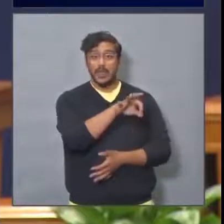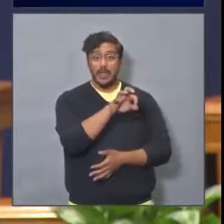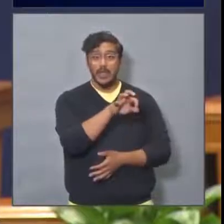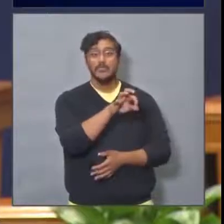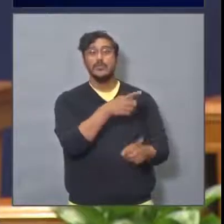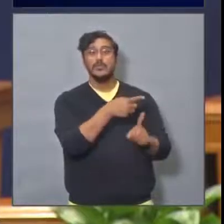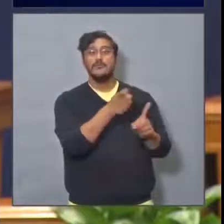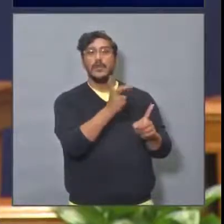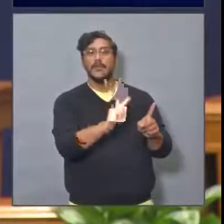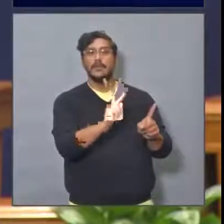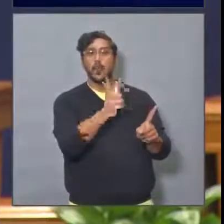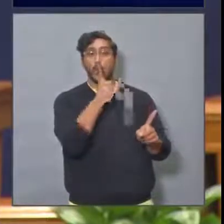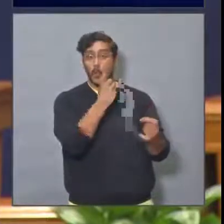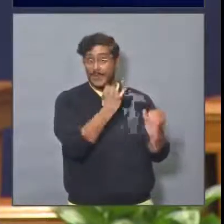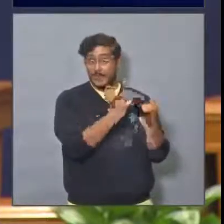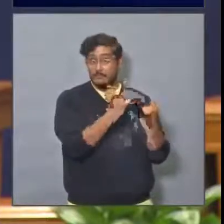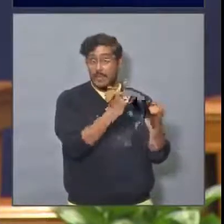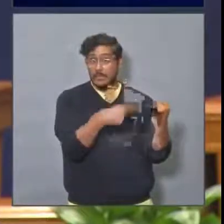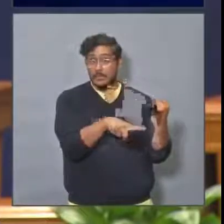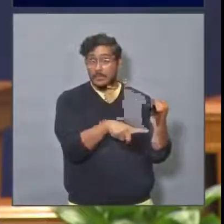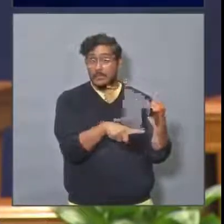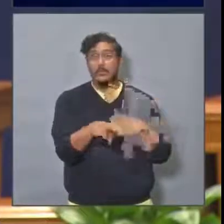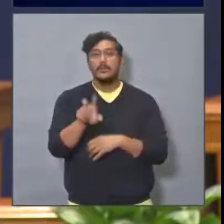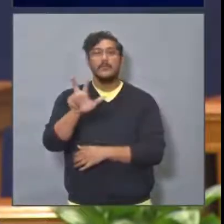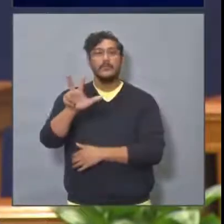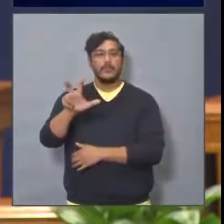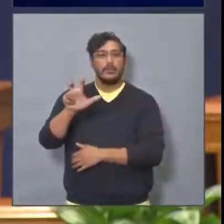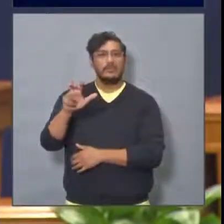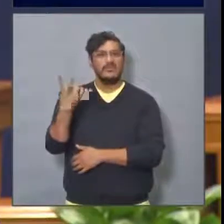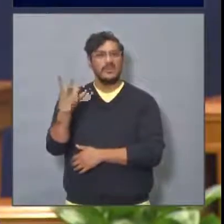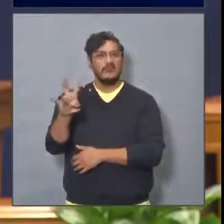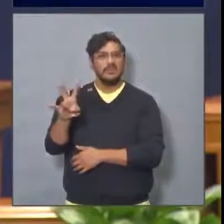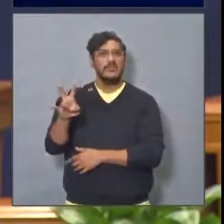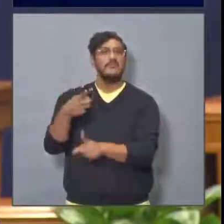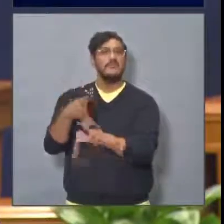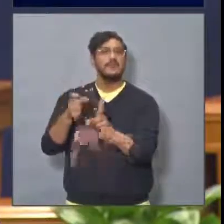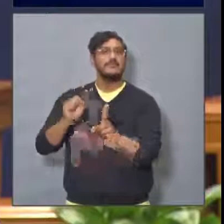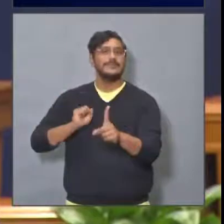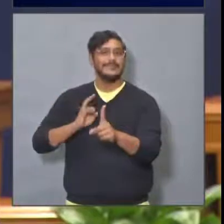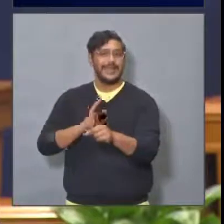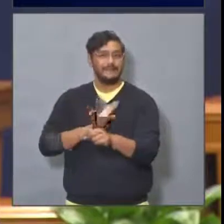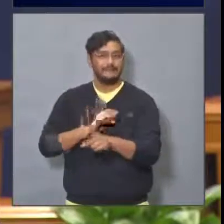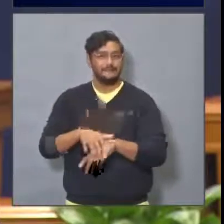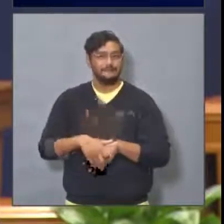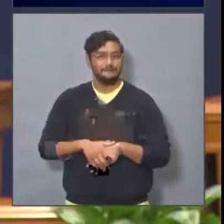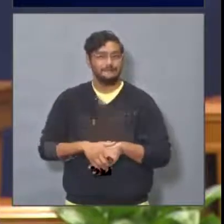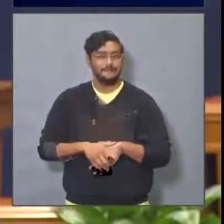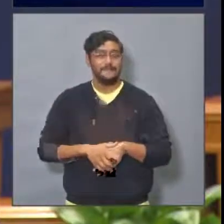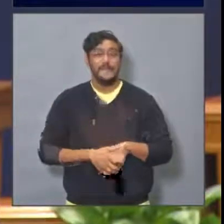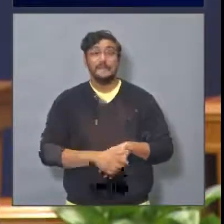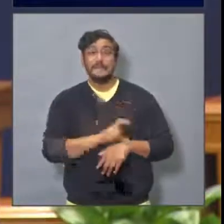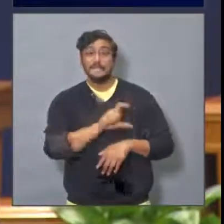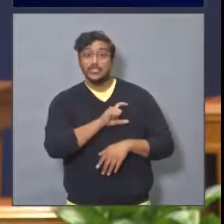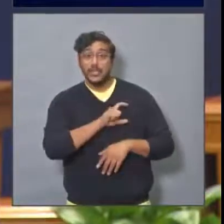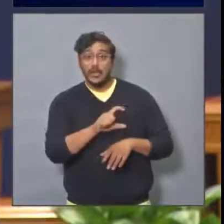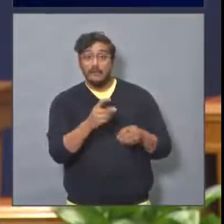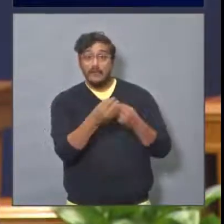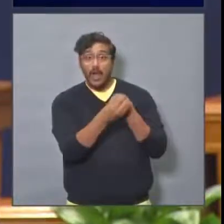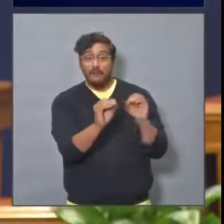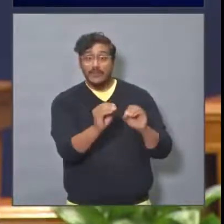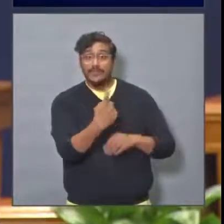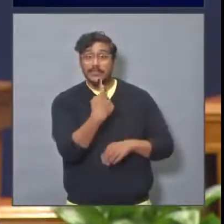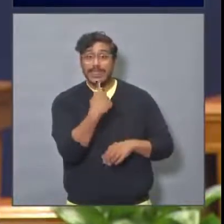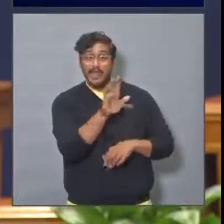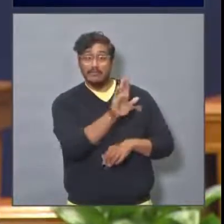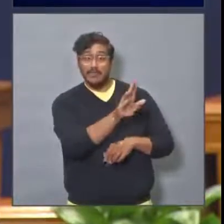were among people who are incarcerated and 317 among staff. The Sheriff's Office is reporting today for